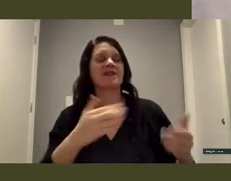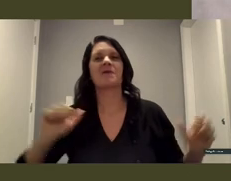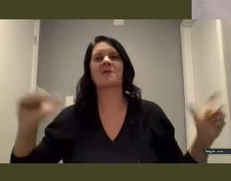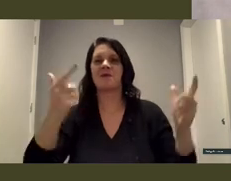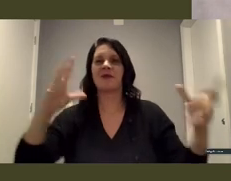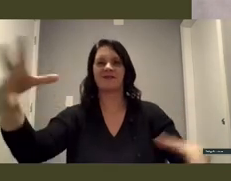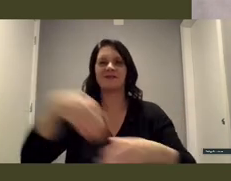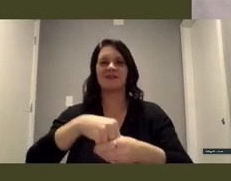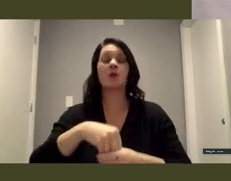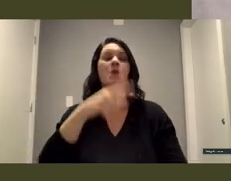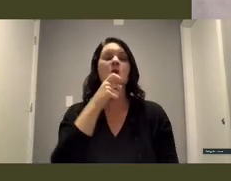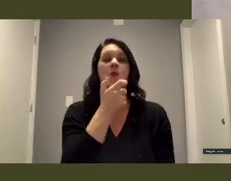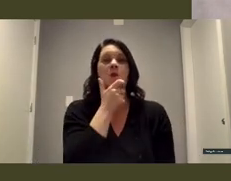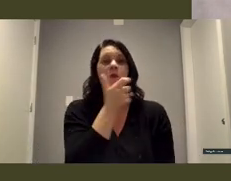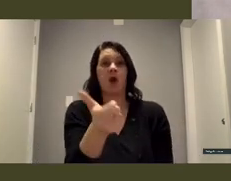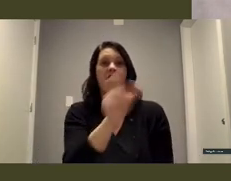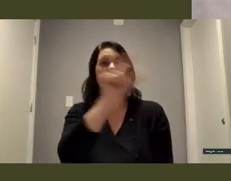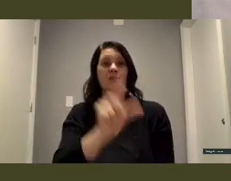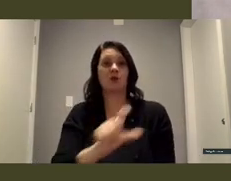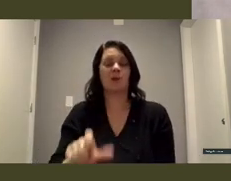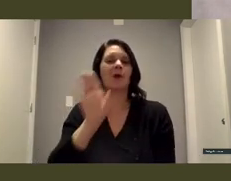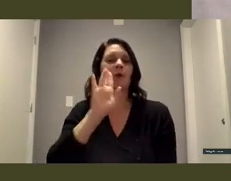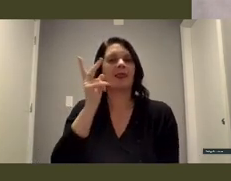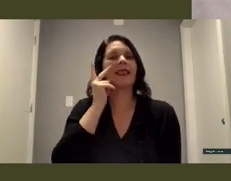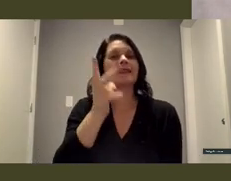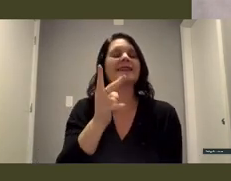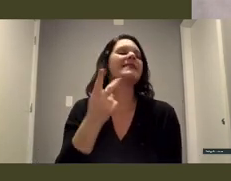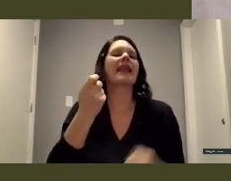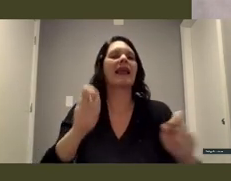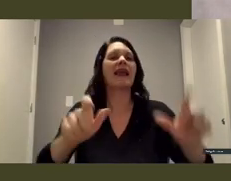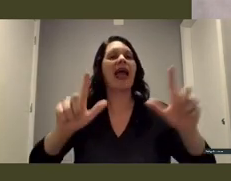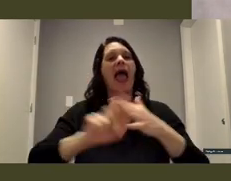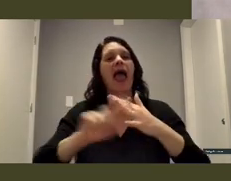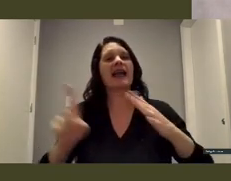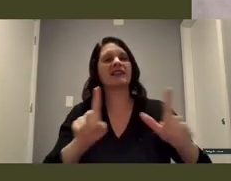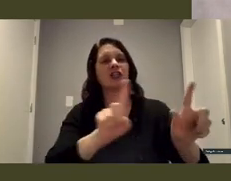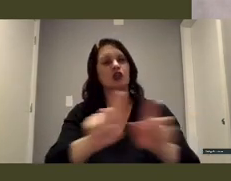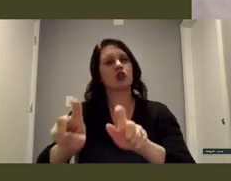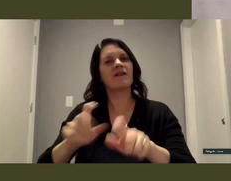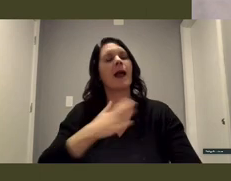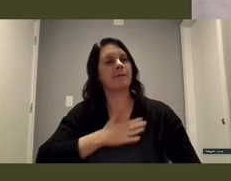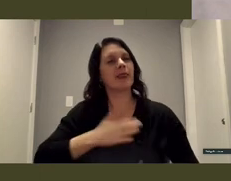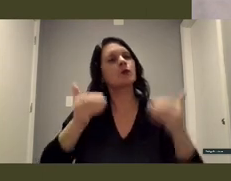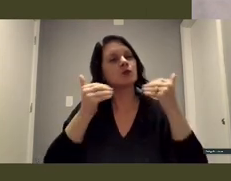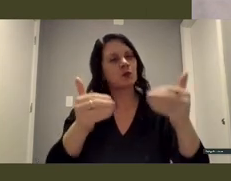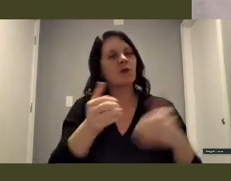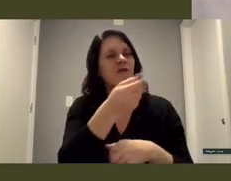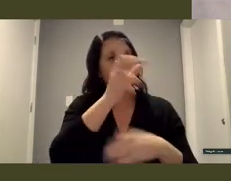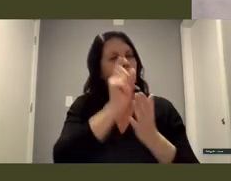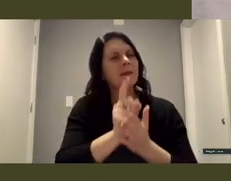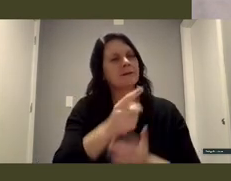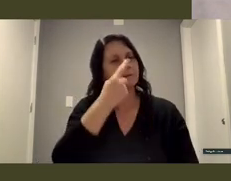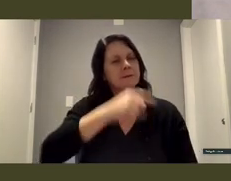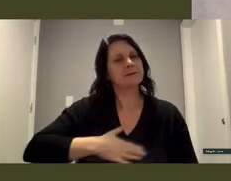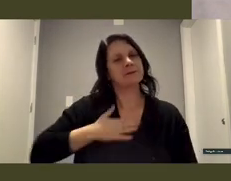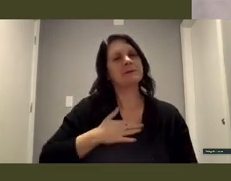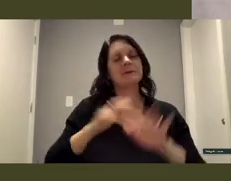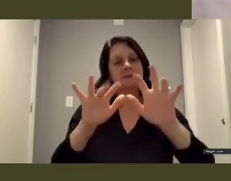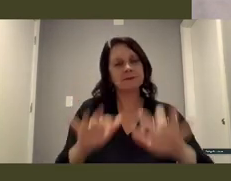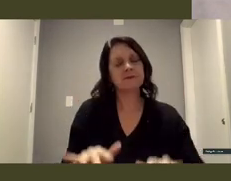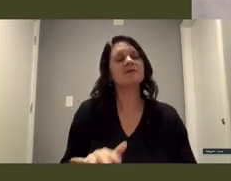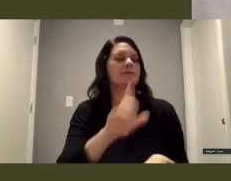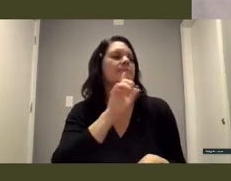watching on Zoom will see an exit survey pop up when you leave the meeting. Please do spare a couple of moments to fill it in, because we're really